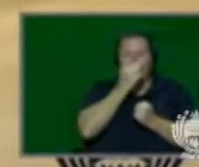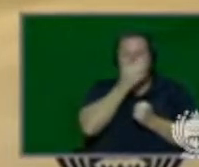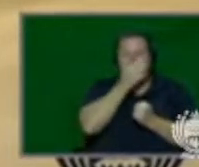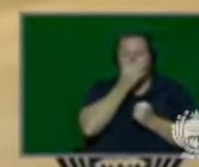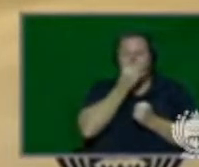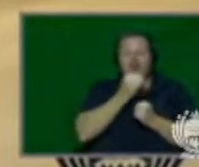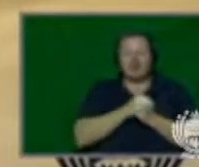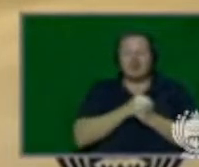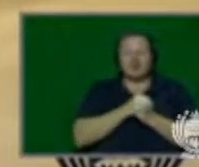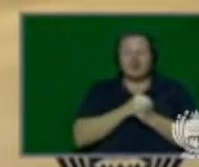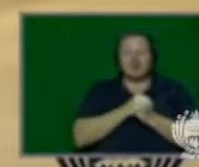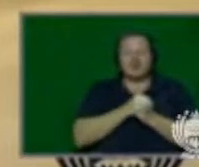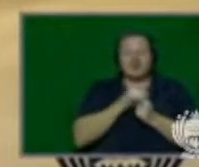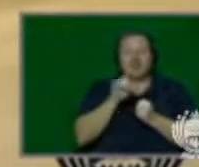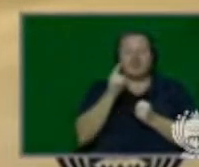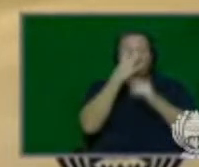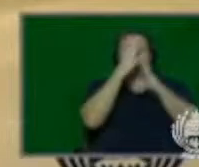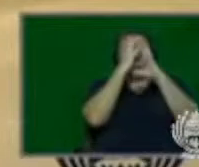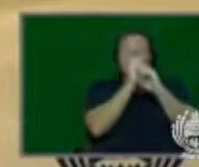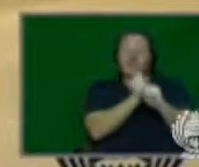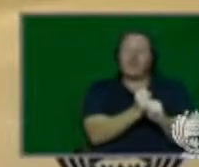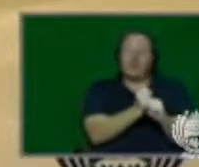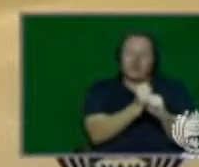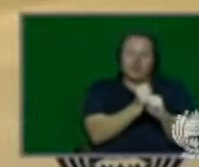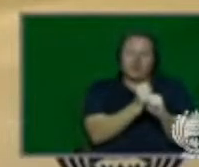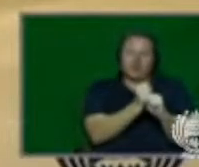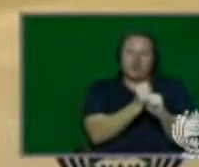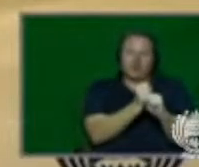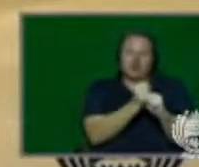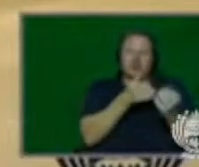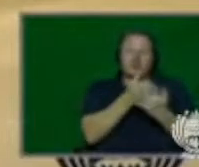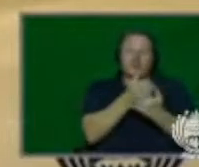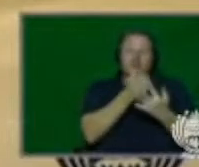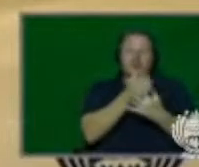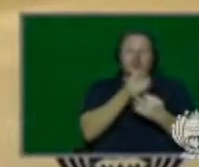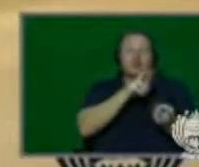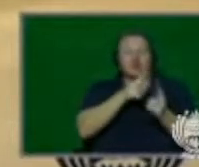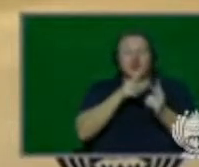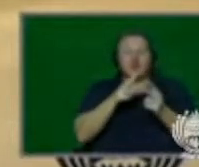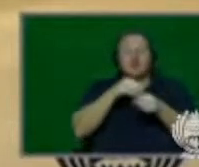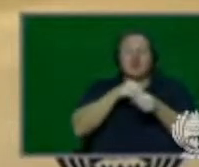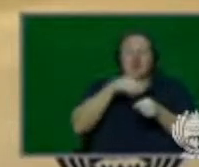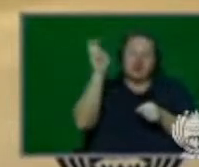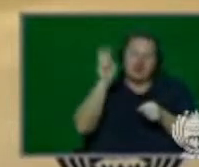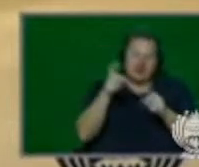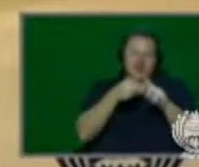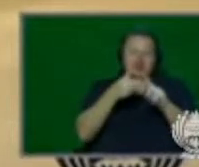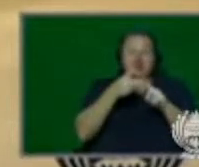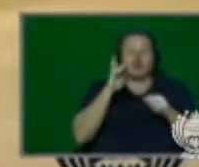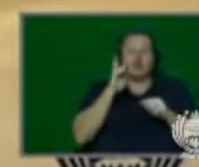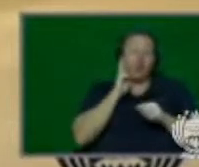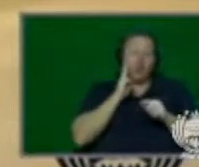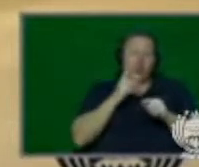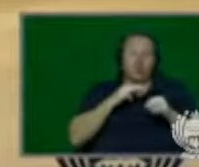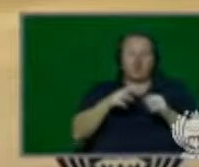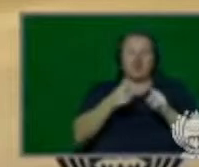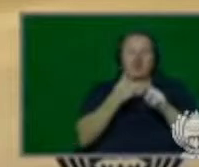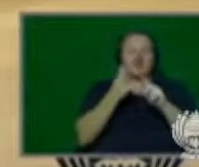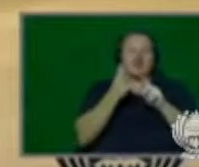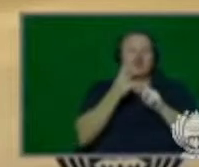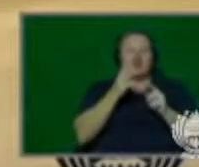the following: through existing reforms in energy, water, logistic, and visa